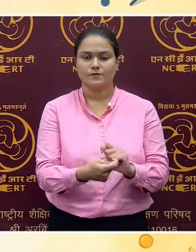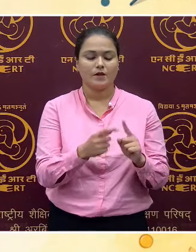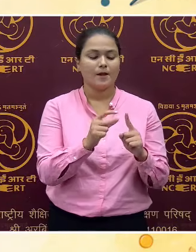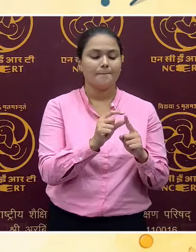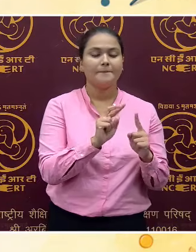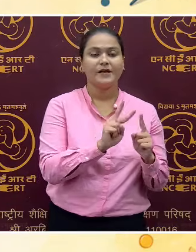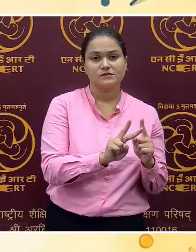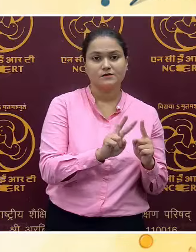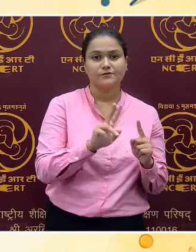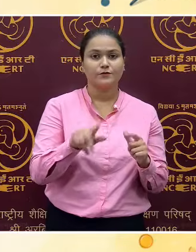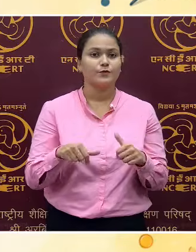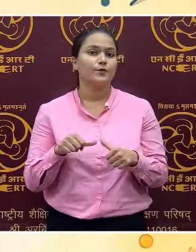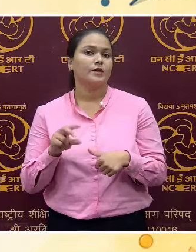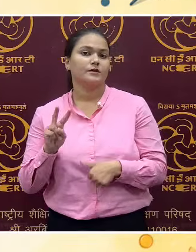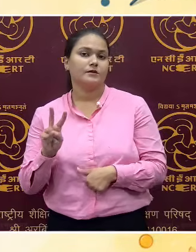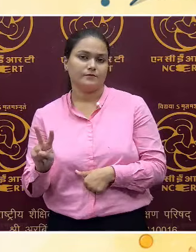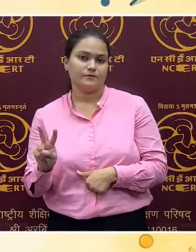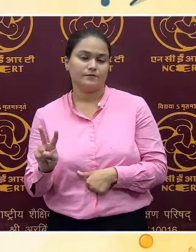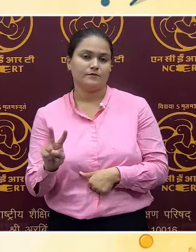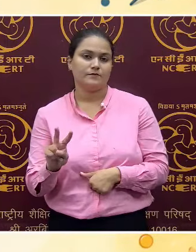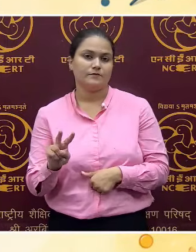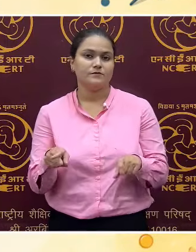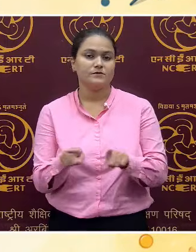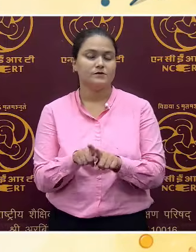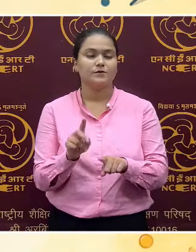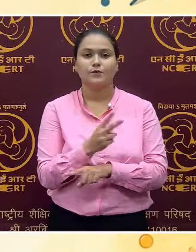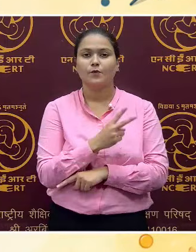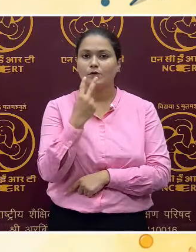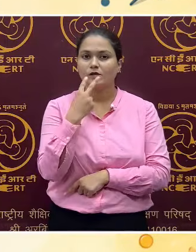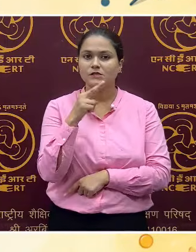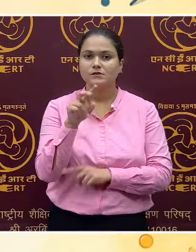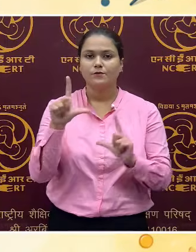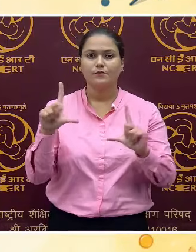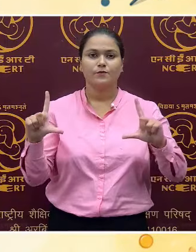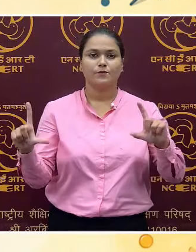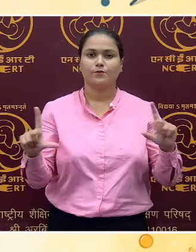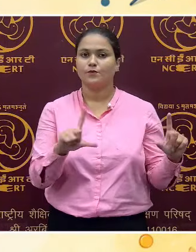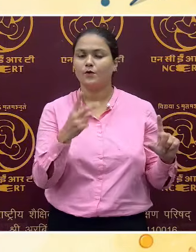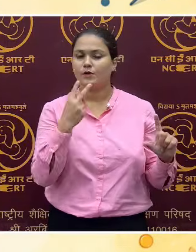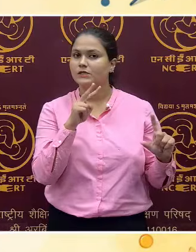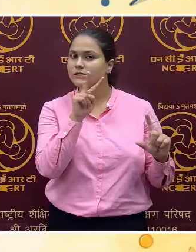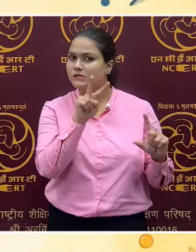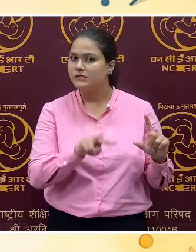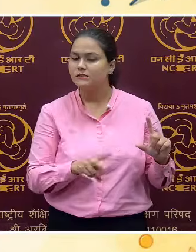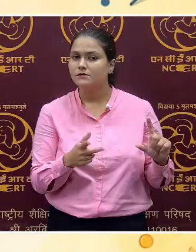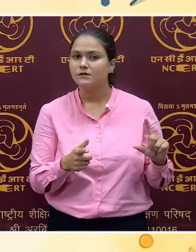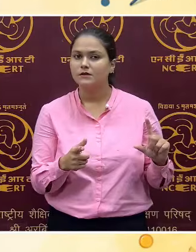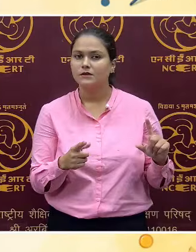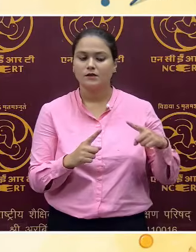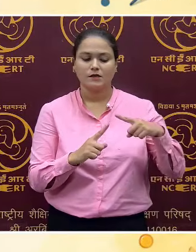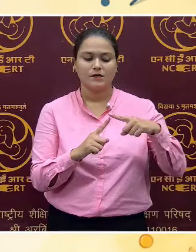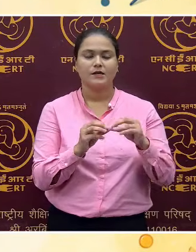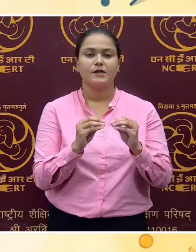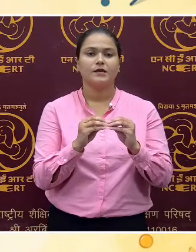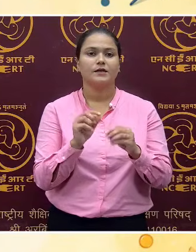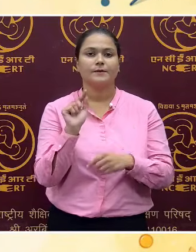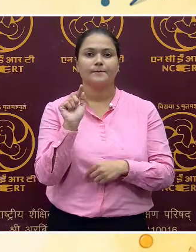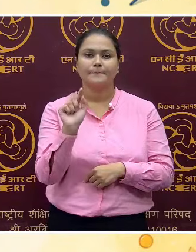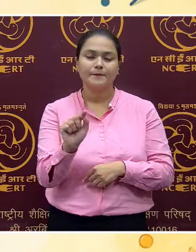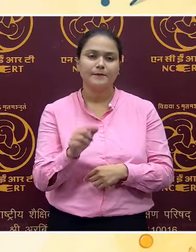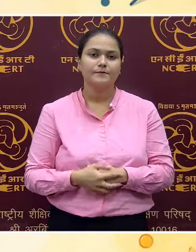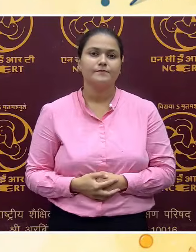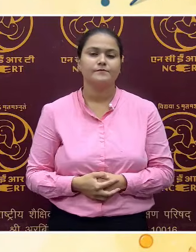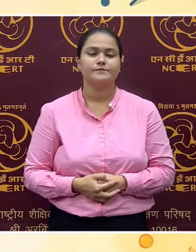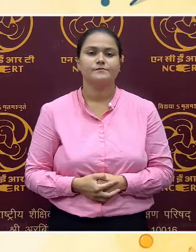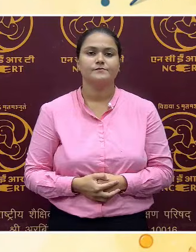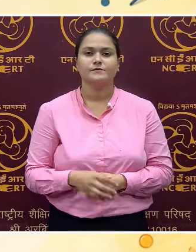active voice, and as you can see on your screen, there is a a tab given with the tense. So here